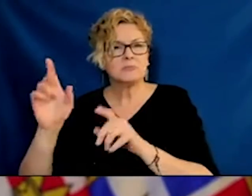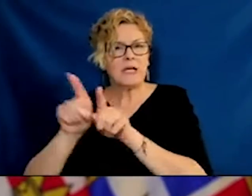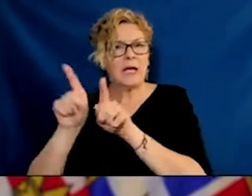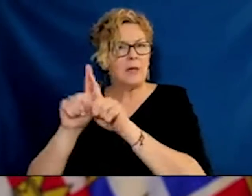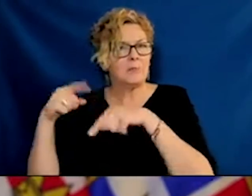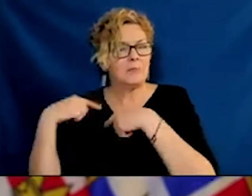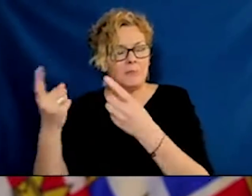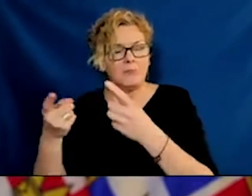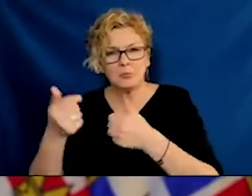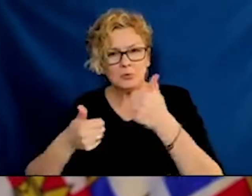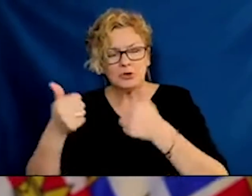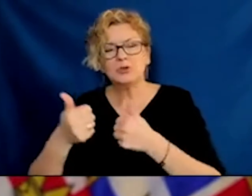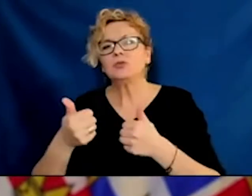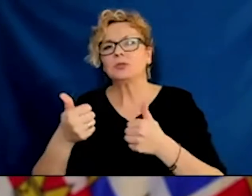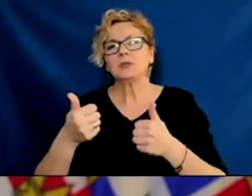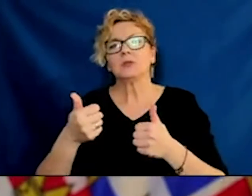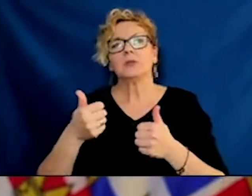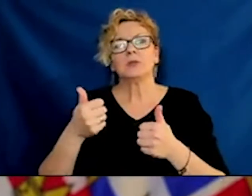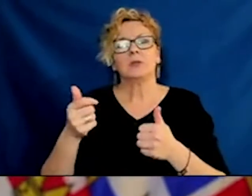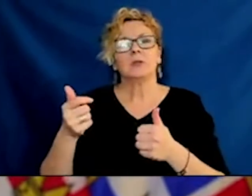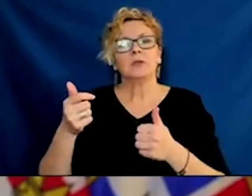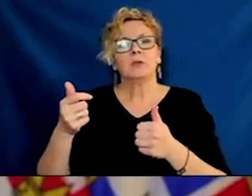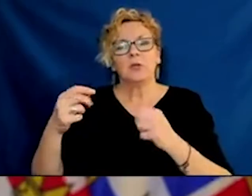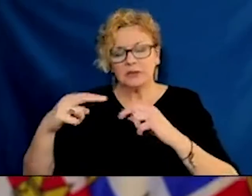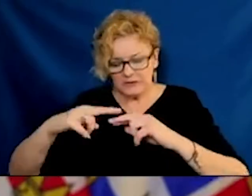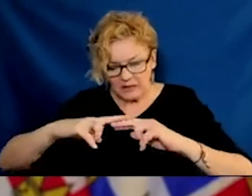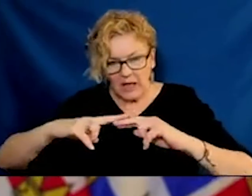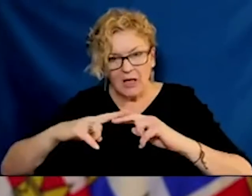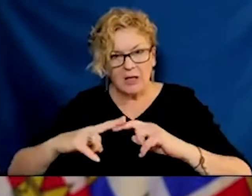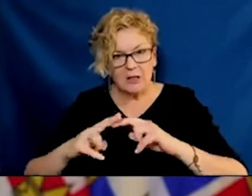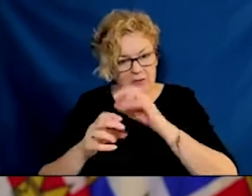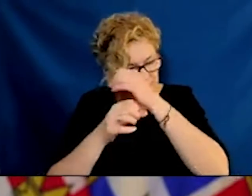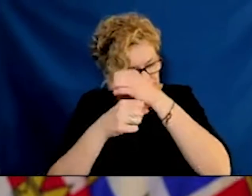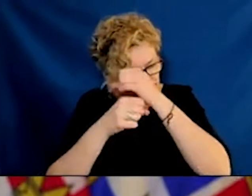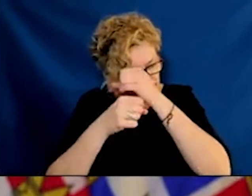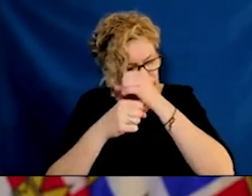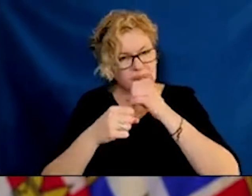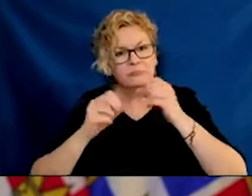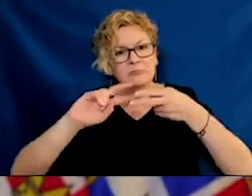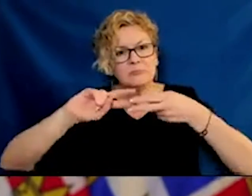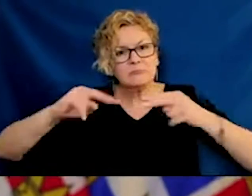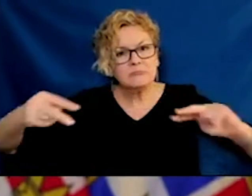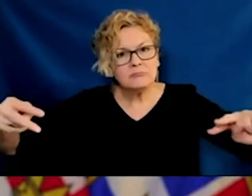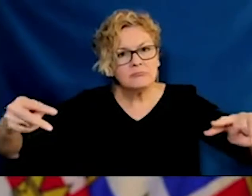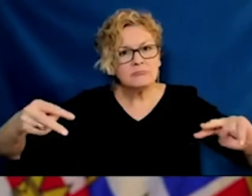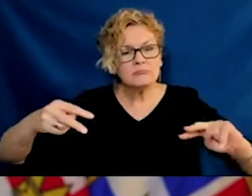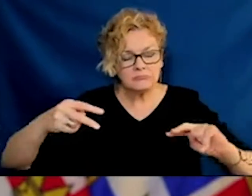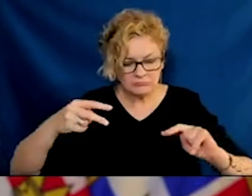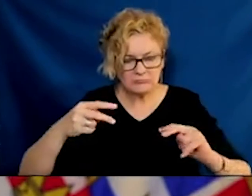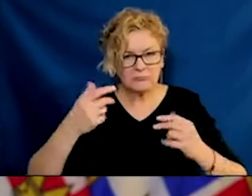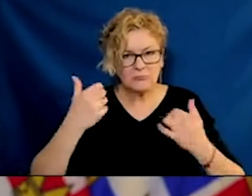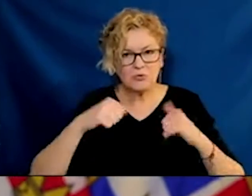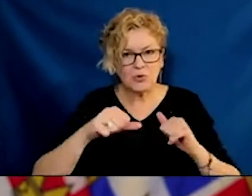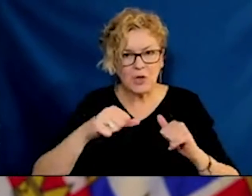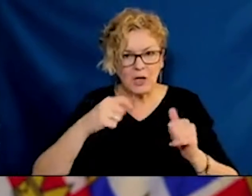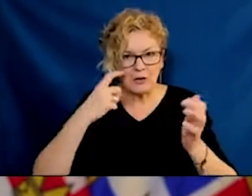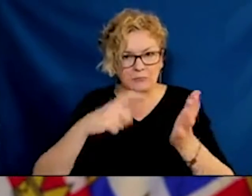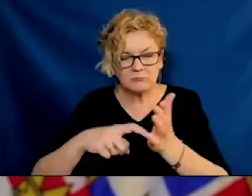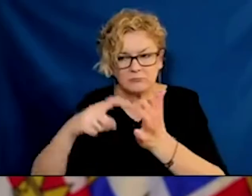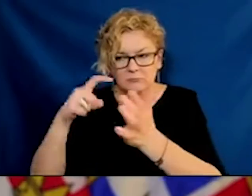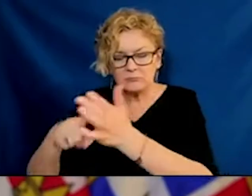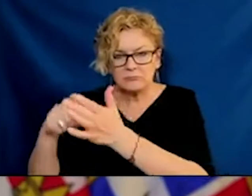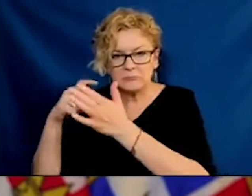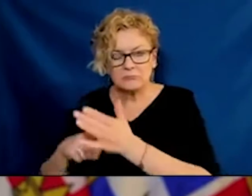seeing transmission in, for example, younger people, to determine if these variants could be associated with disease here in British